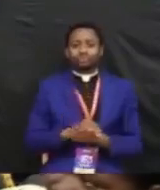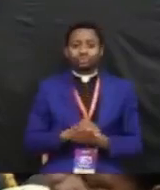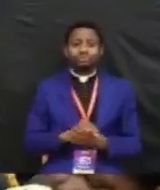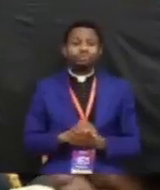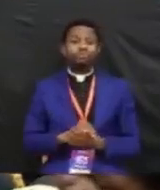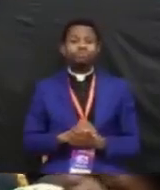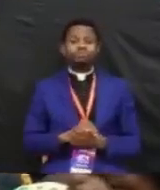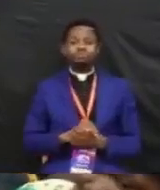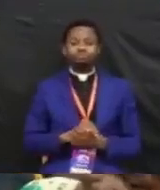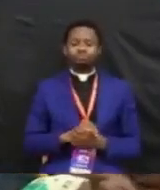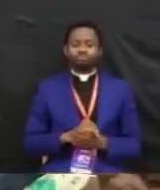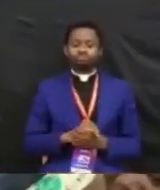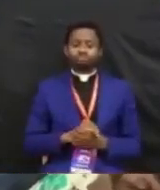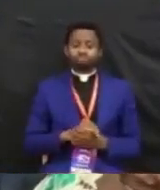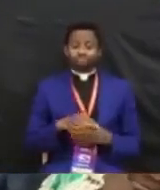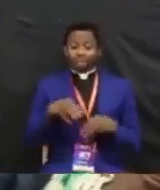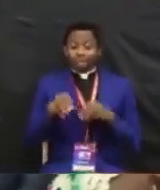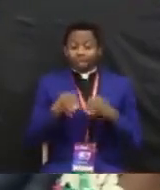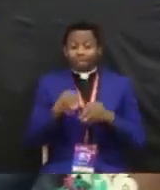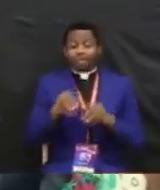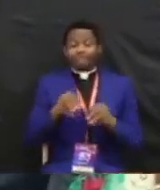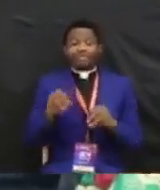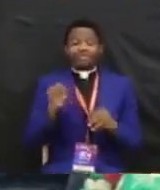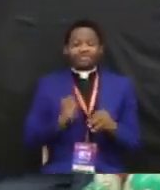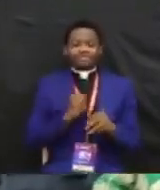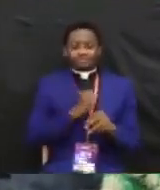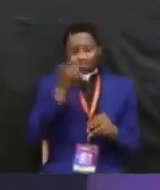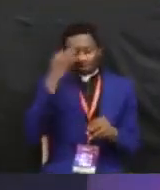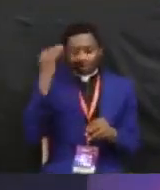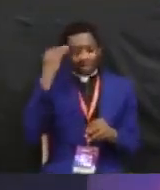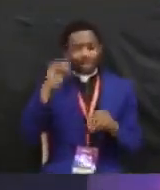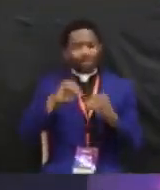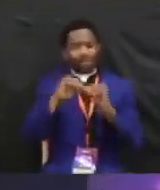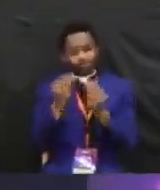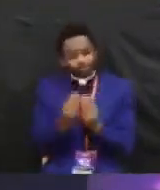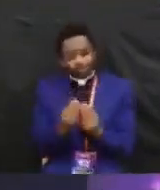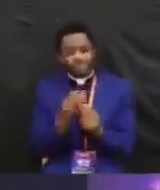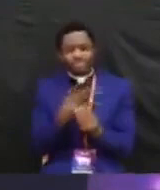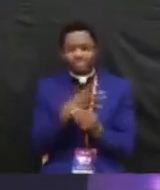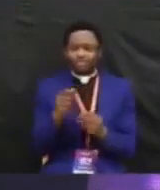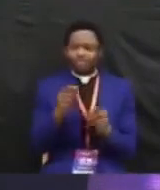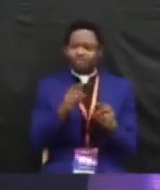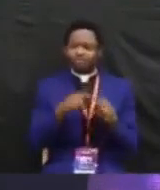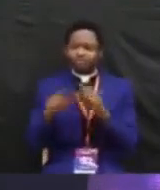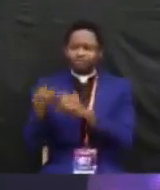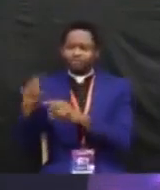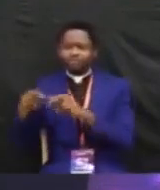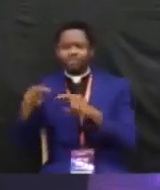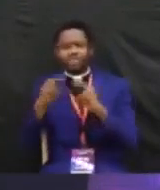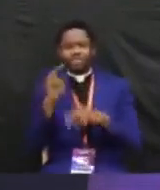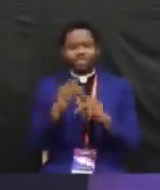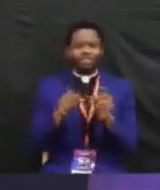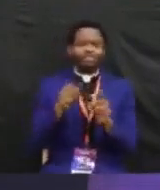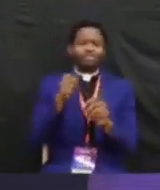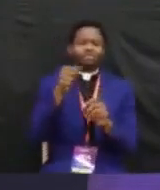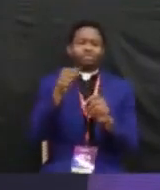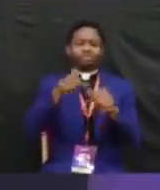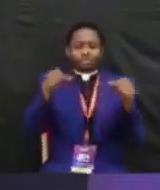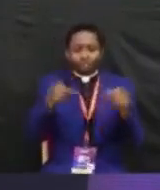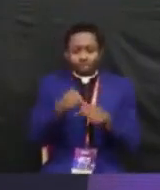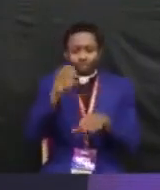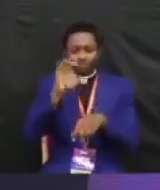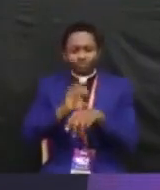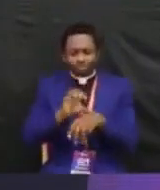The management and staff of the headquarters and the various administrative areas of the church are also highly